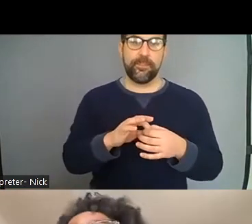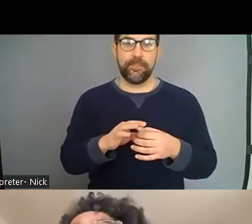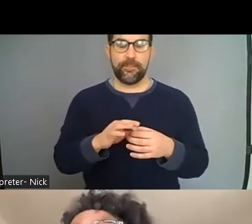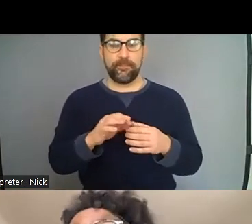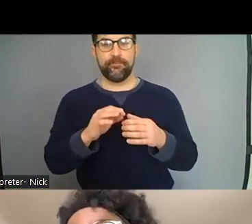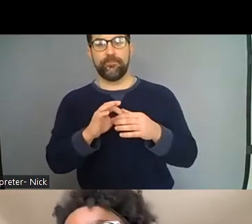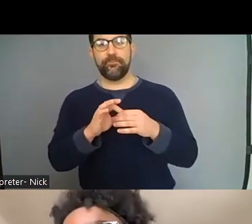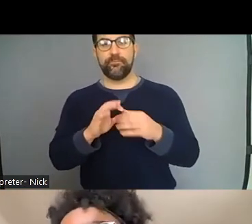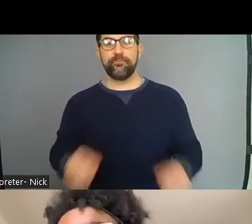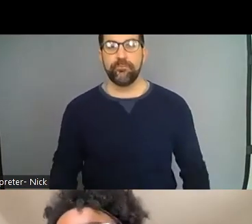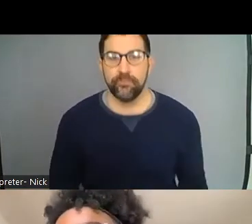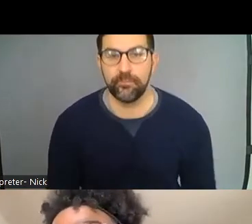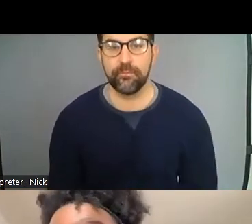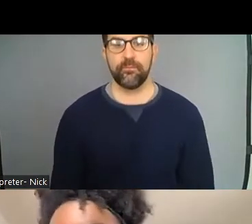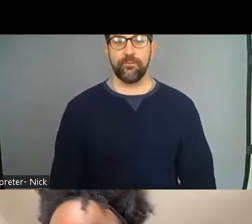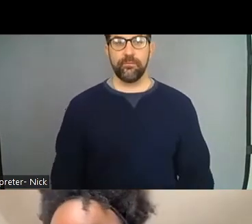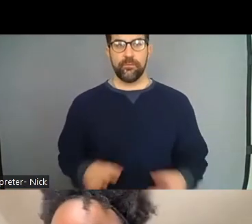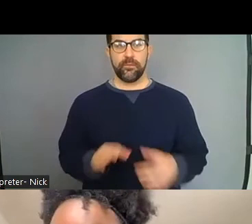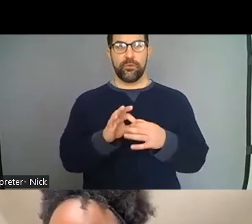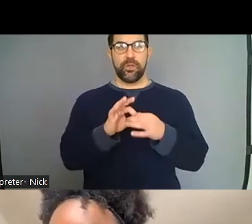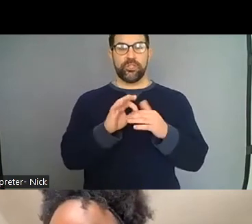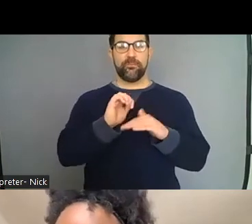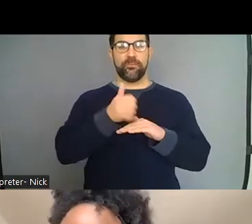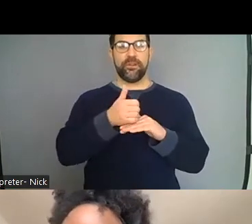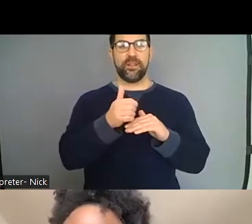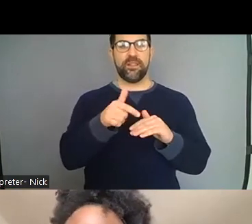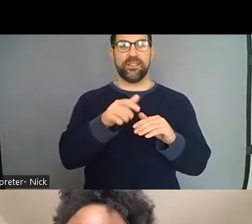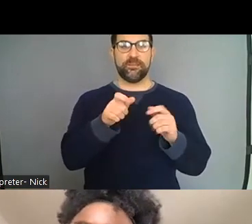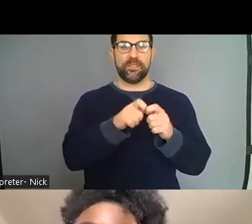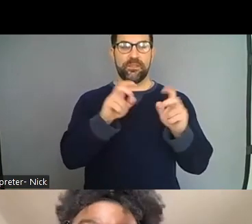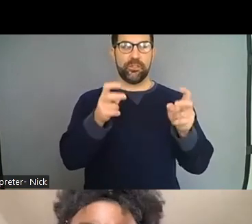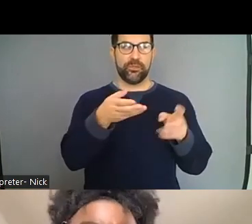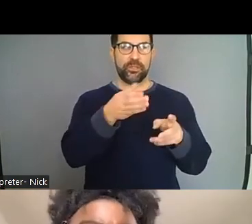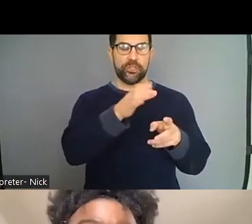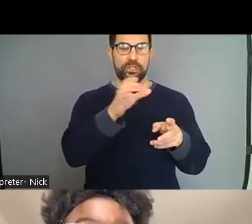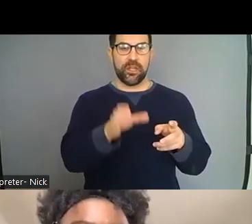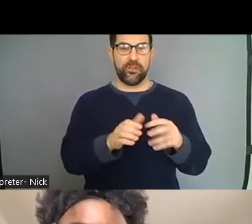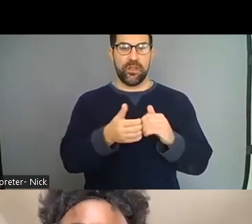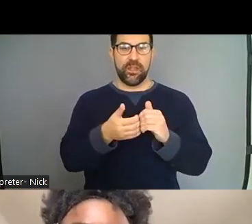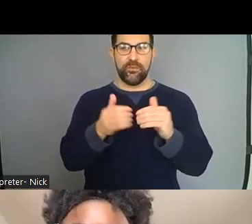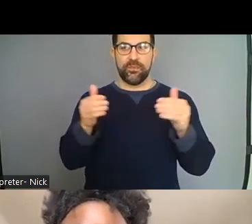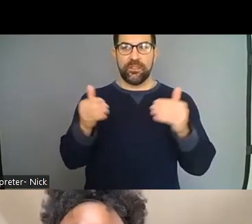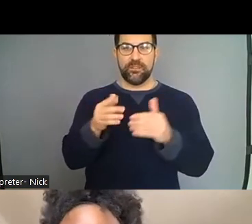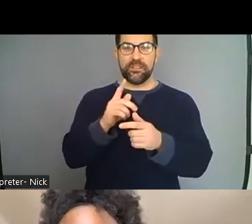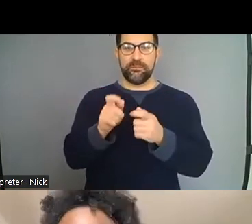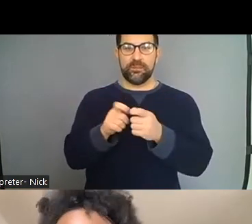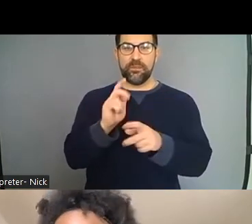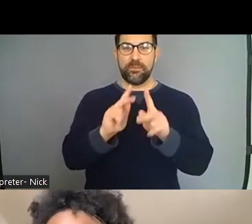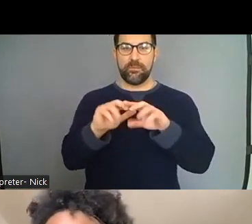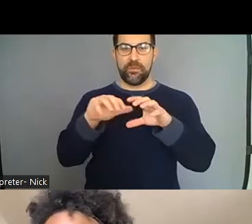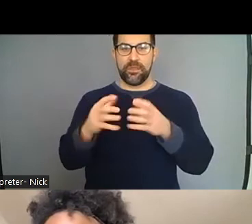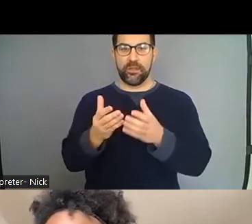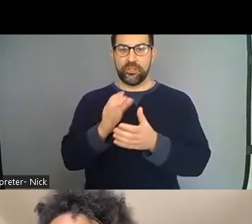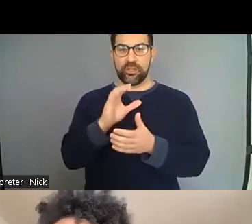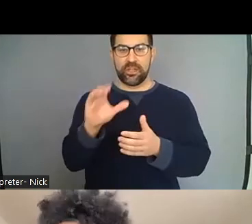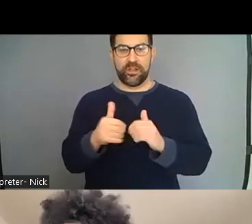topics of like, how do we organize around these specific issues in Chicago? How do we center specific people within Chicago, right? And how do we continue